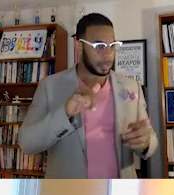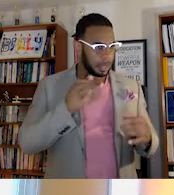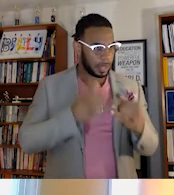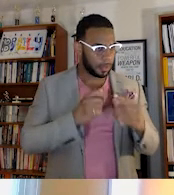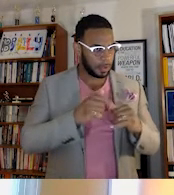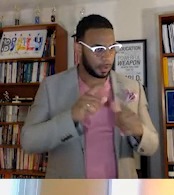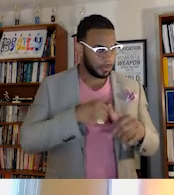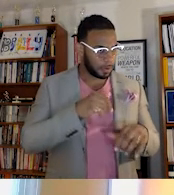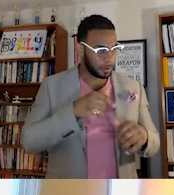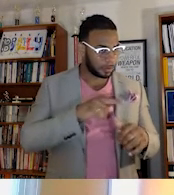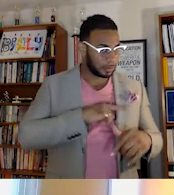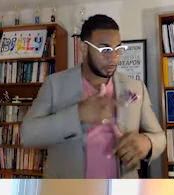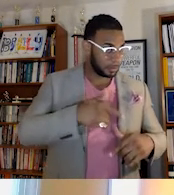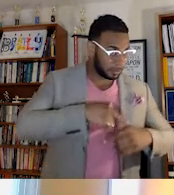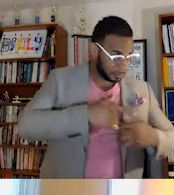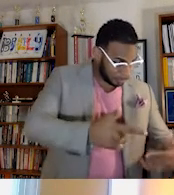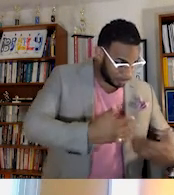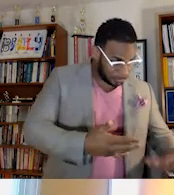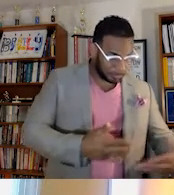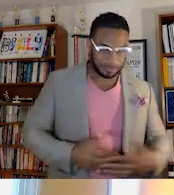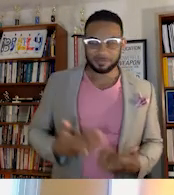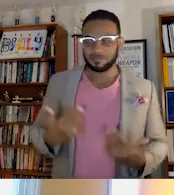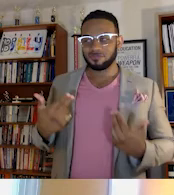one in, first one to introduce.